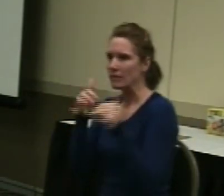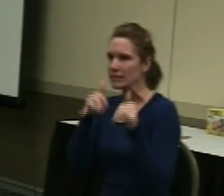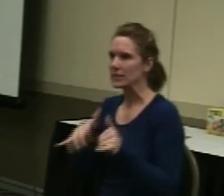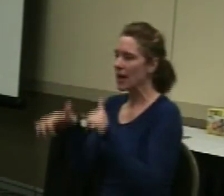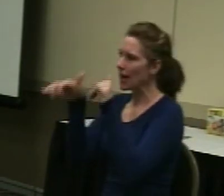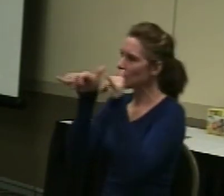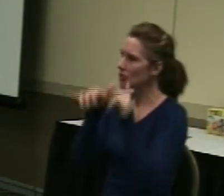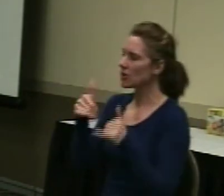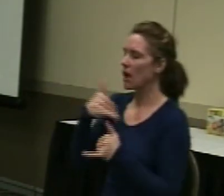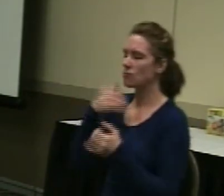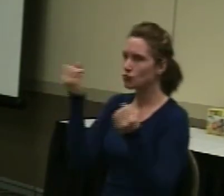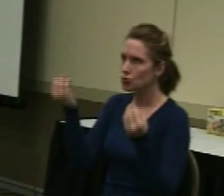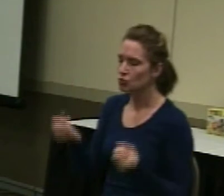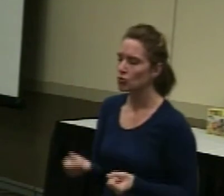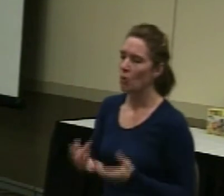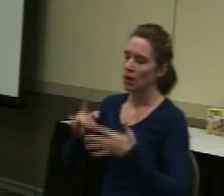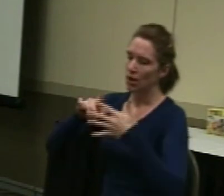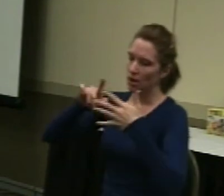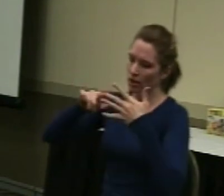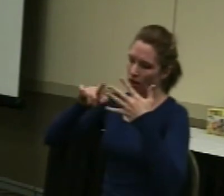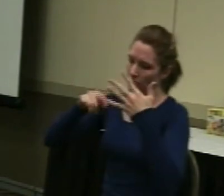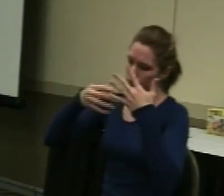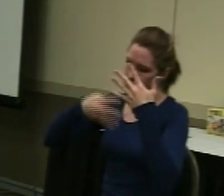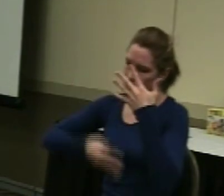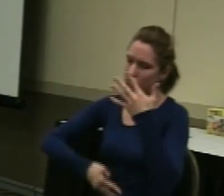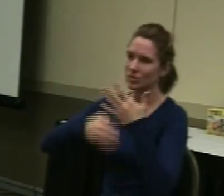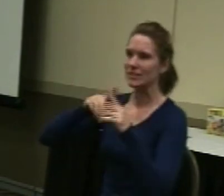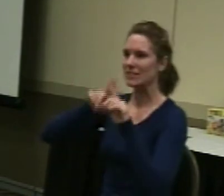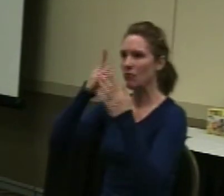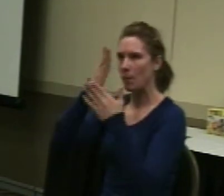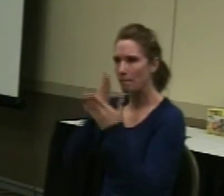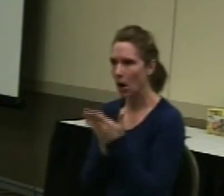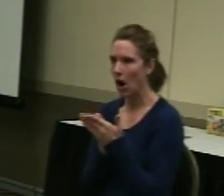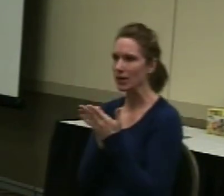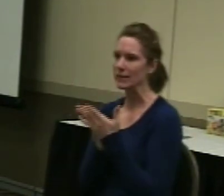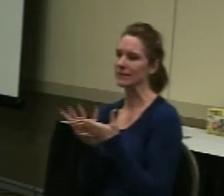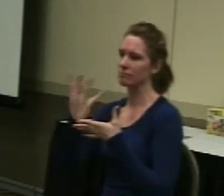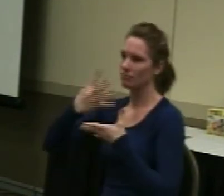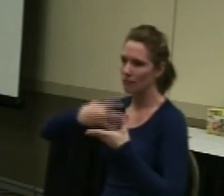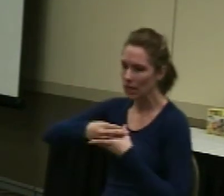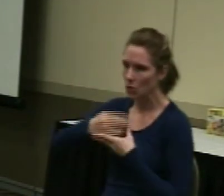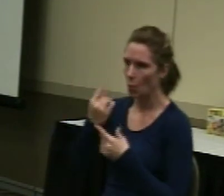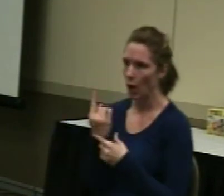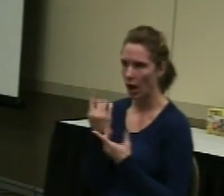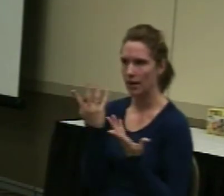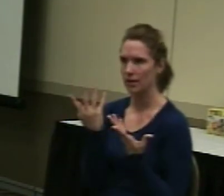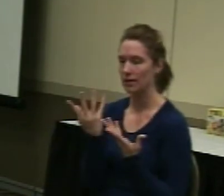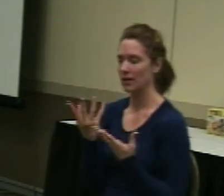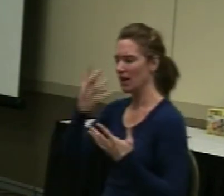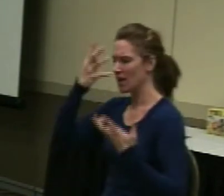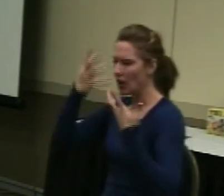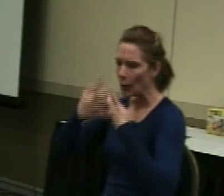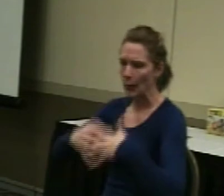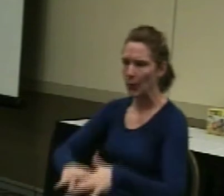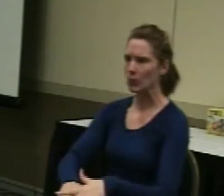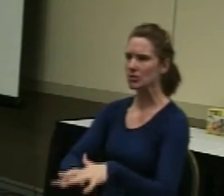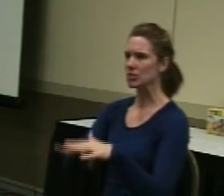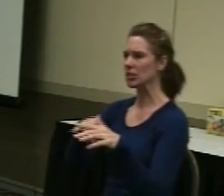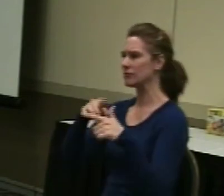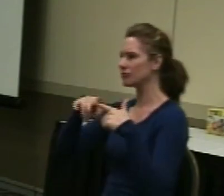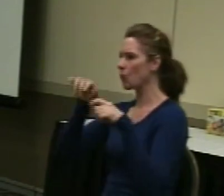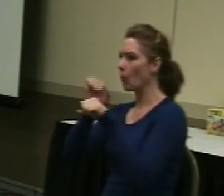have so many different parts to consider. The notion of inclusion, the notion of working